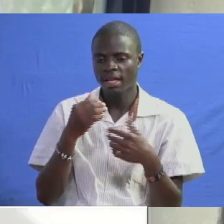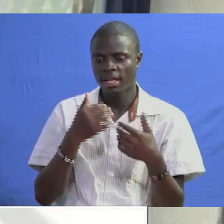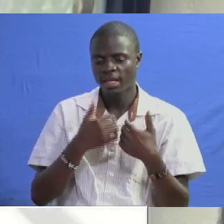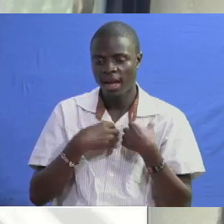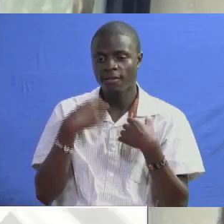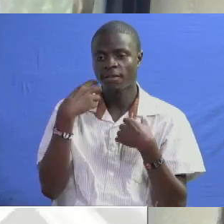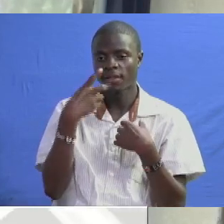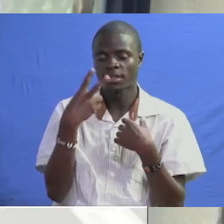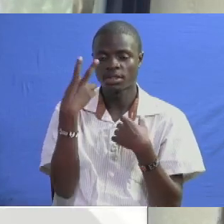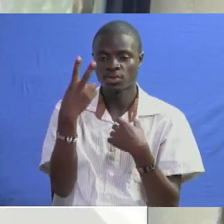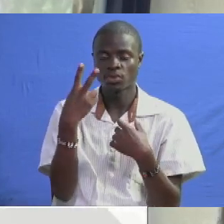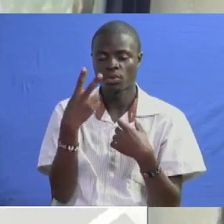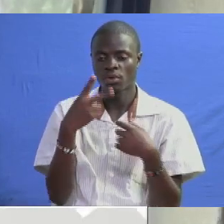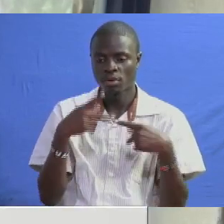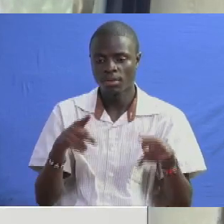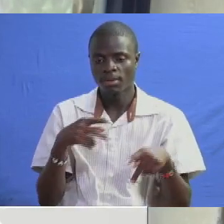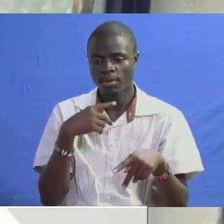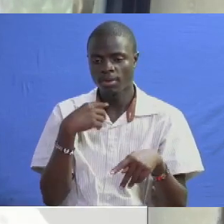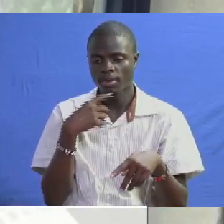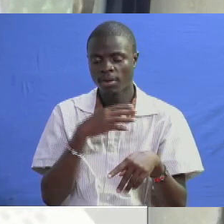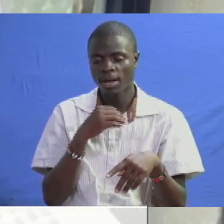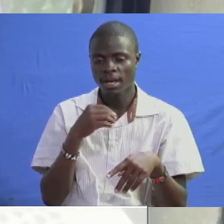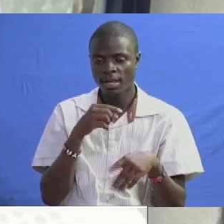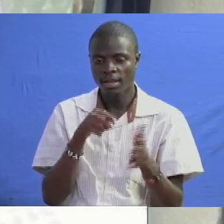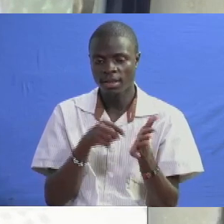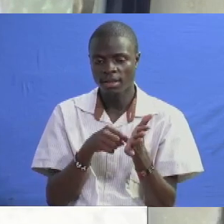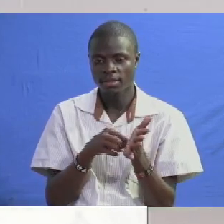wadogo wawili na hizi hii mzigo ambao mnaona hapa.